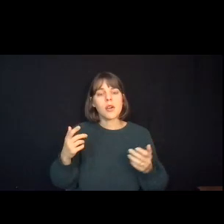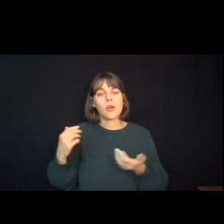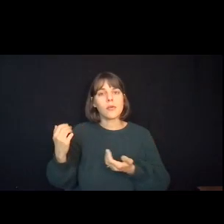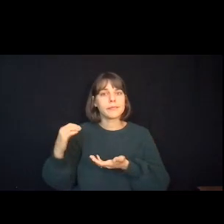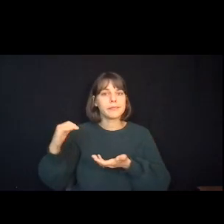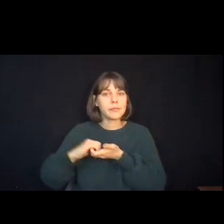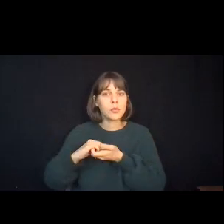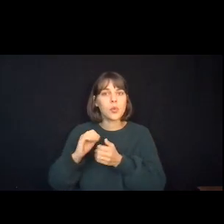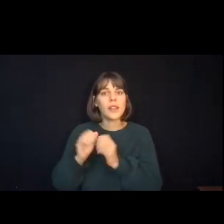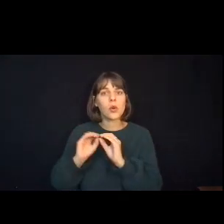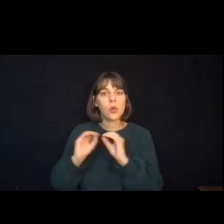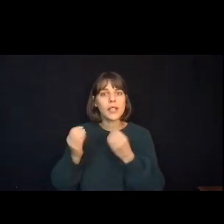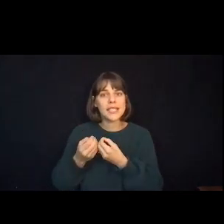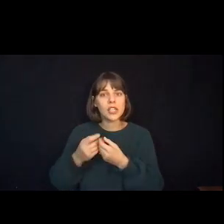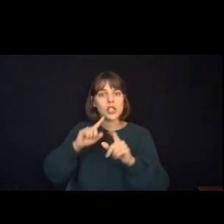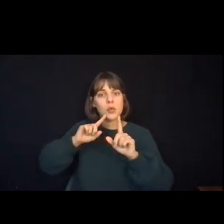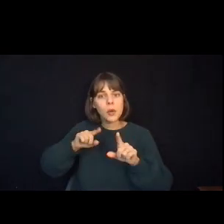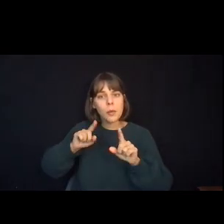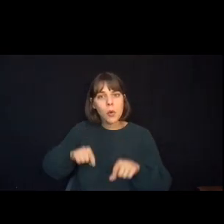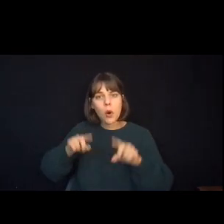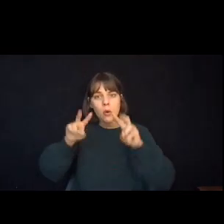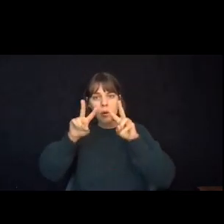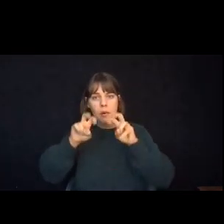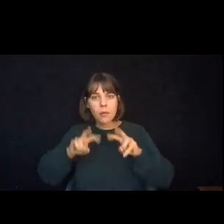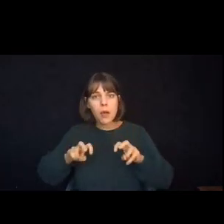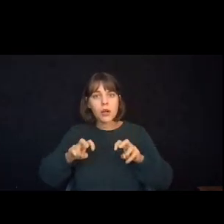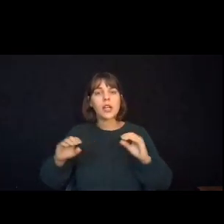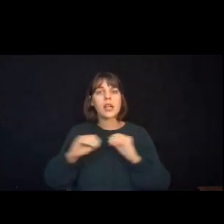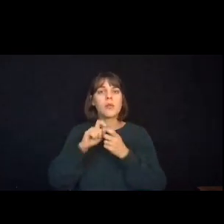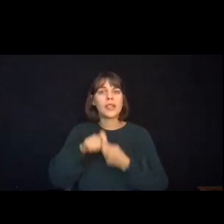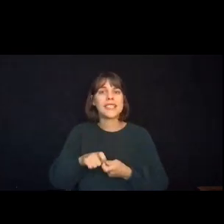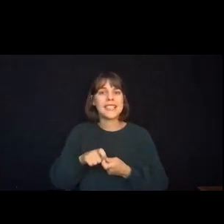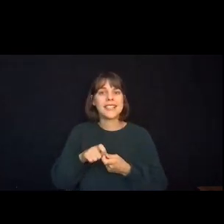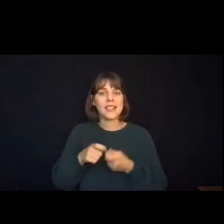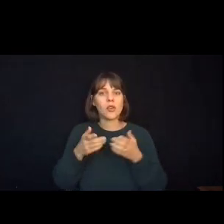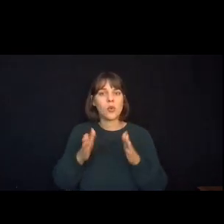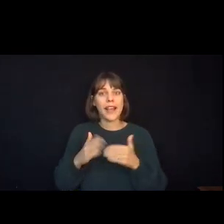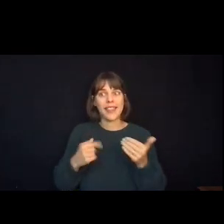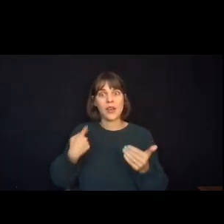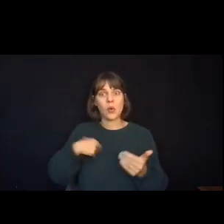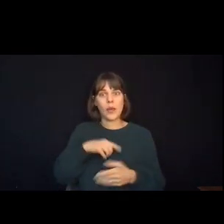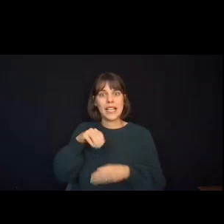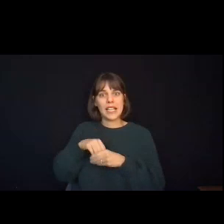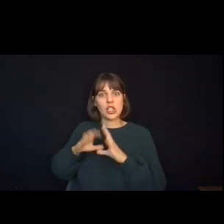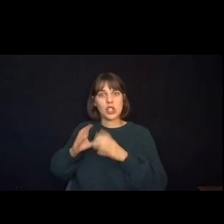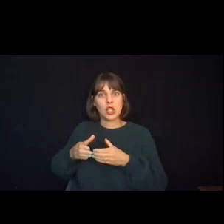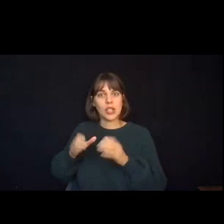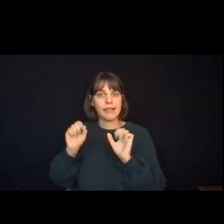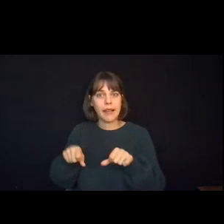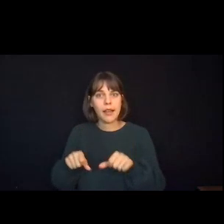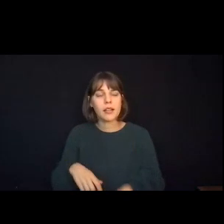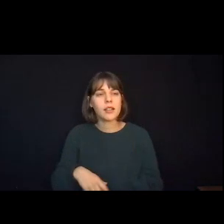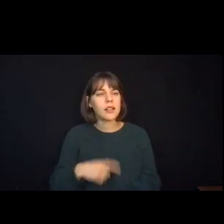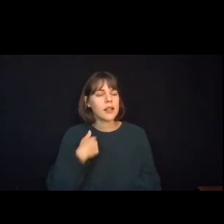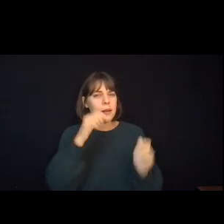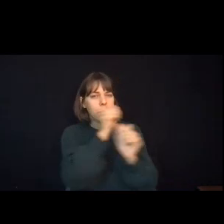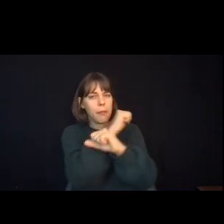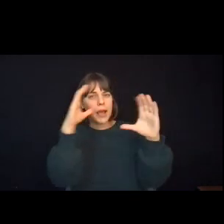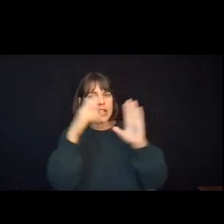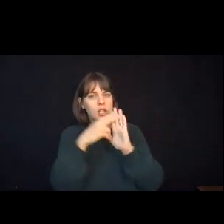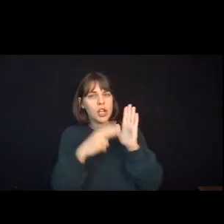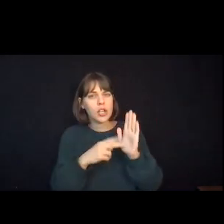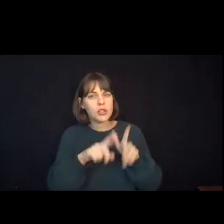organization and reporting and monitoring of that in a more detailed manner than we would normally do internally. So I imagine that this contract